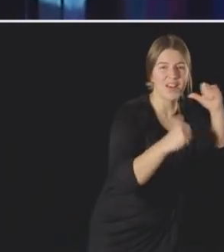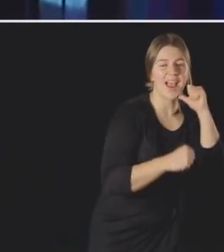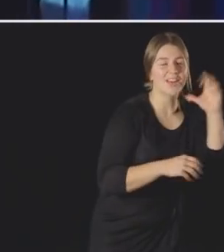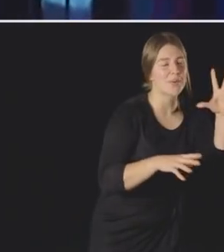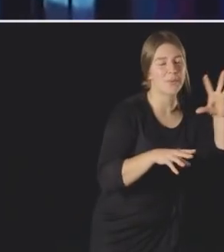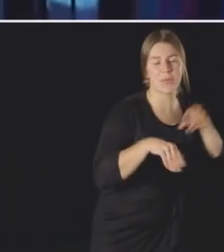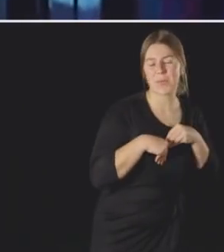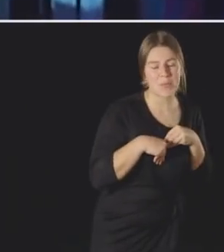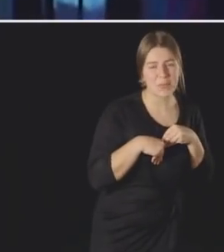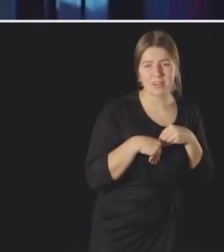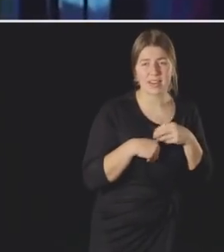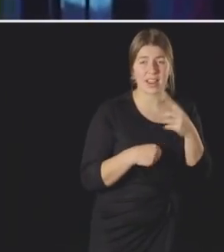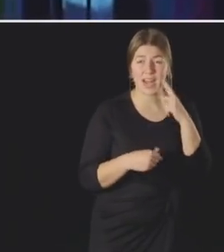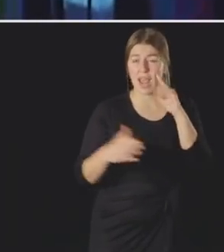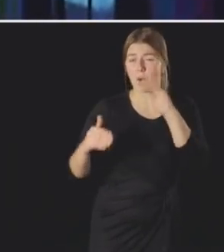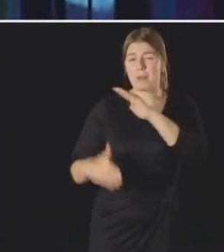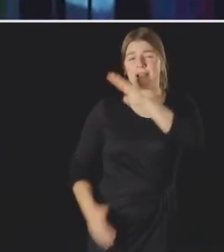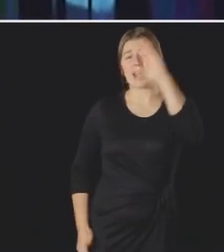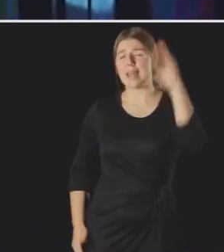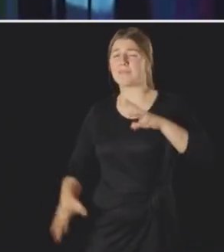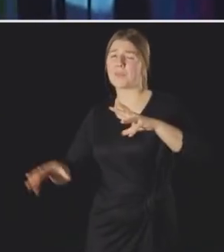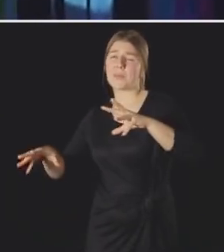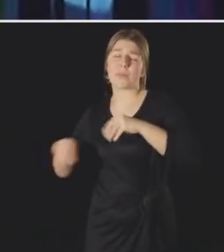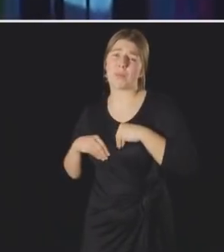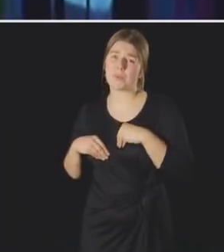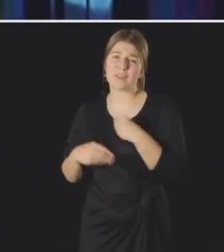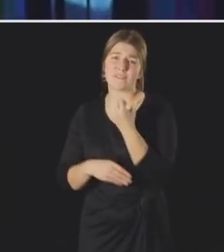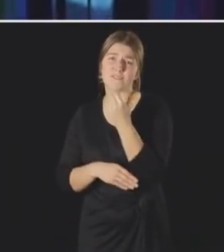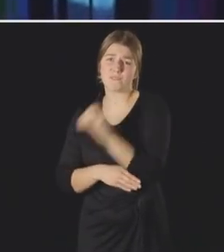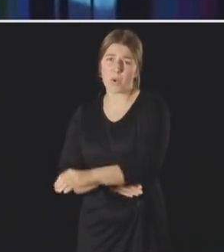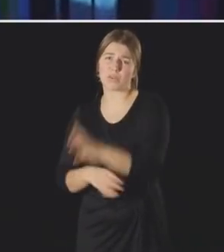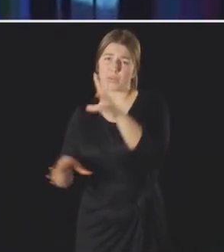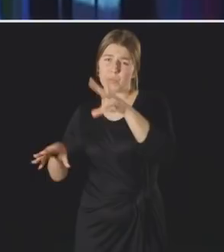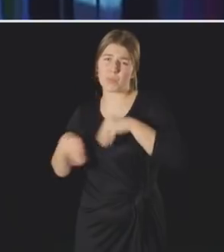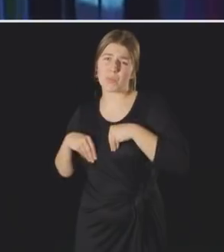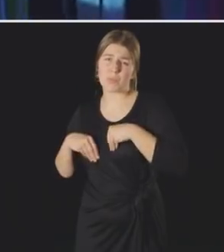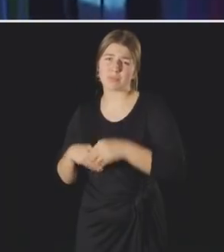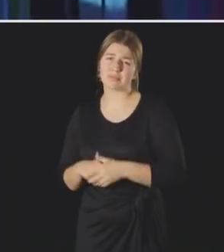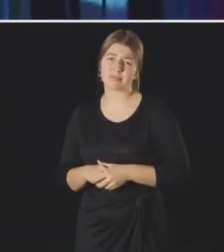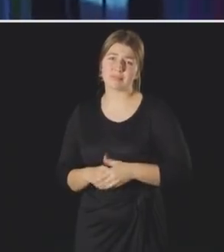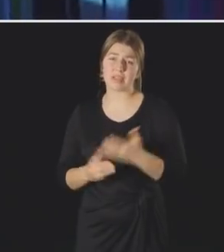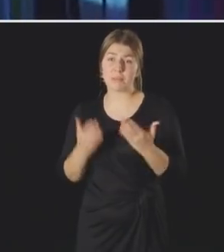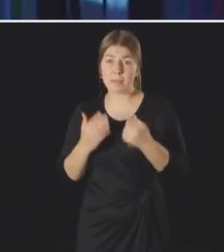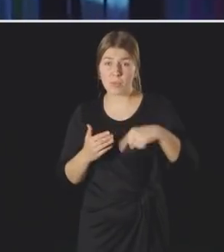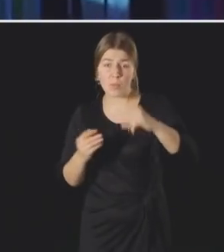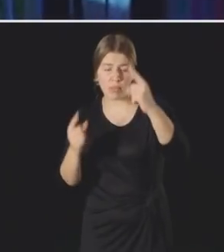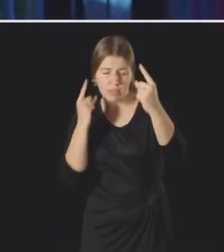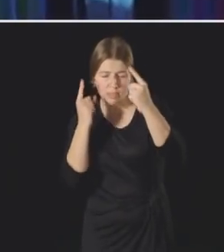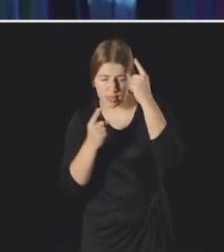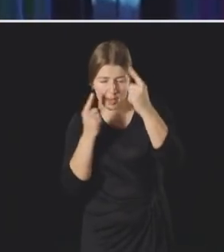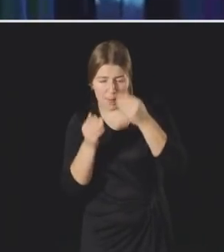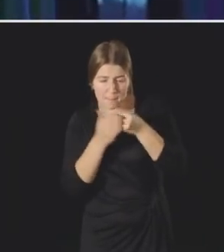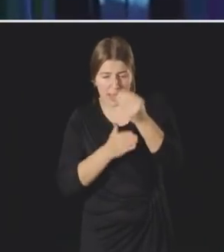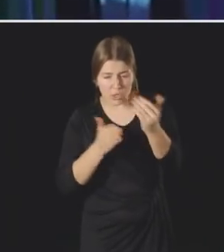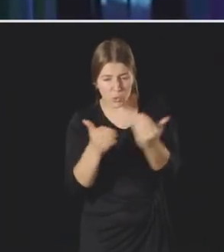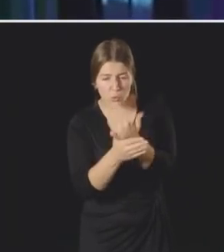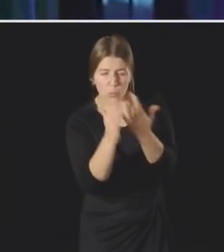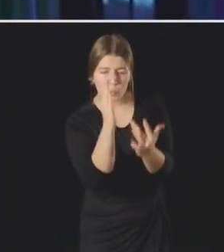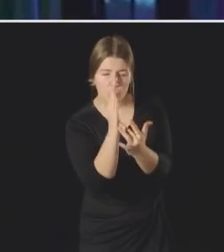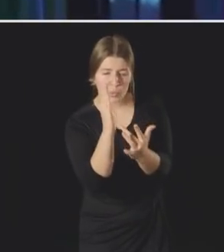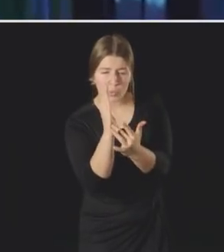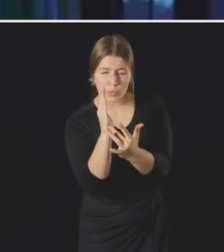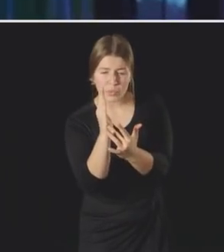When you're considering buying and connecting a new device, please weigh the costs and benefits. Ask yourself, is